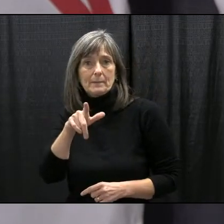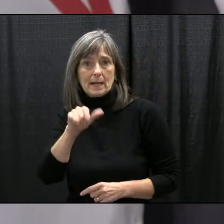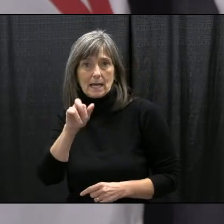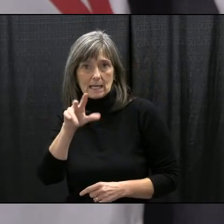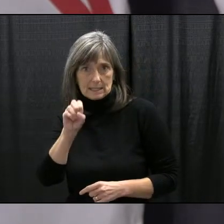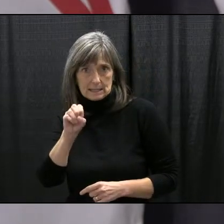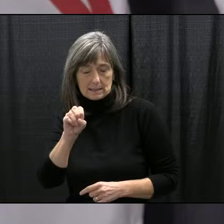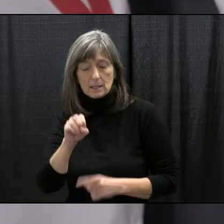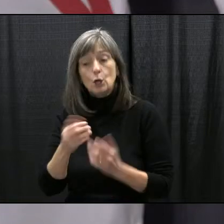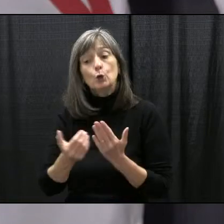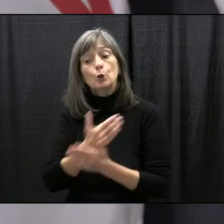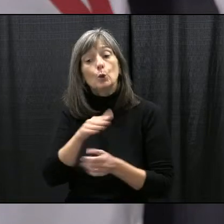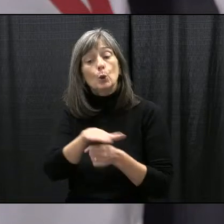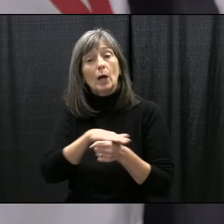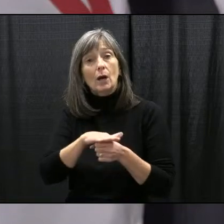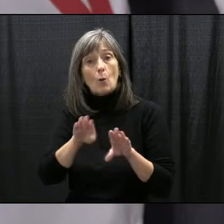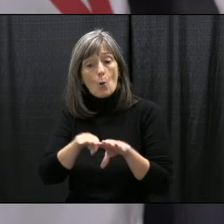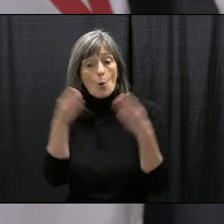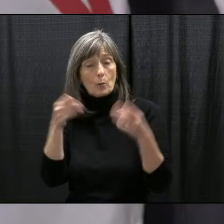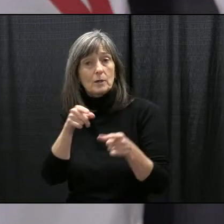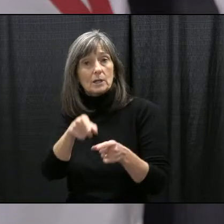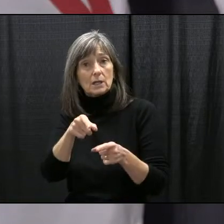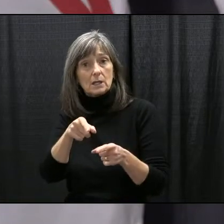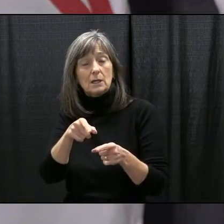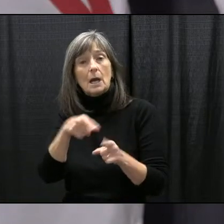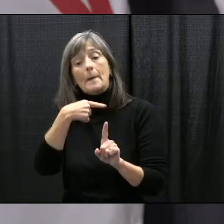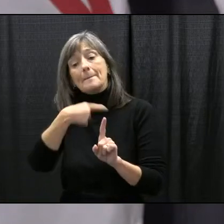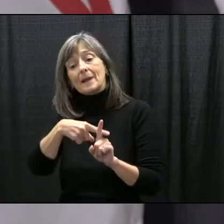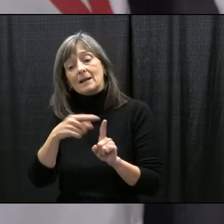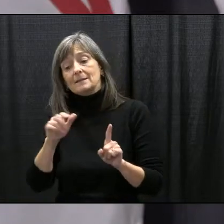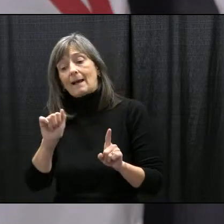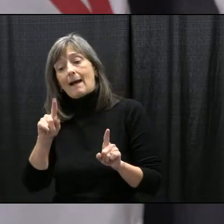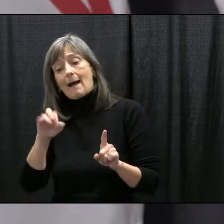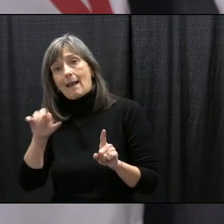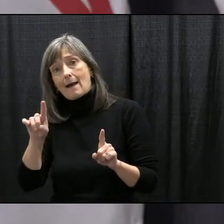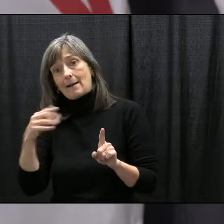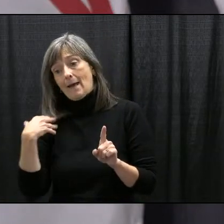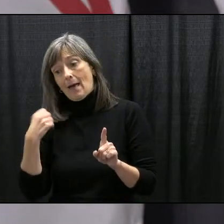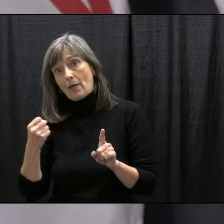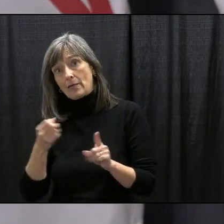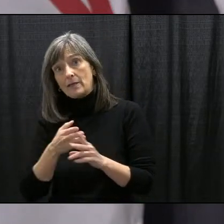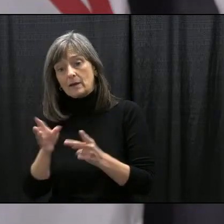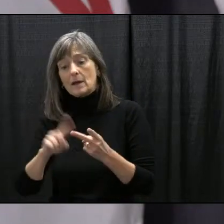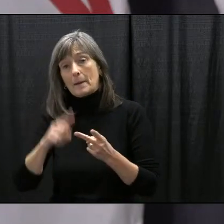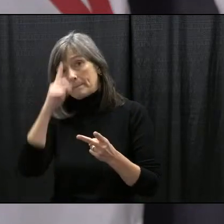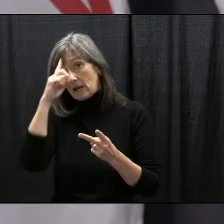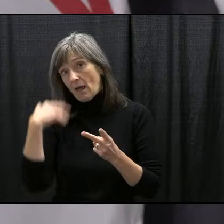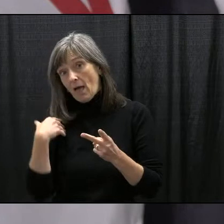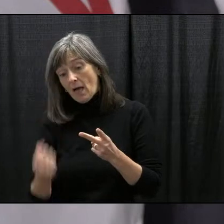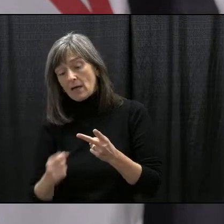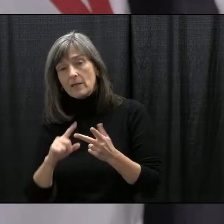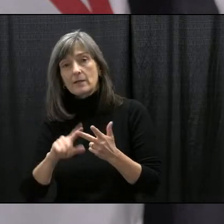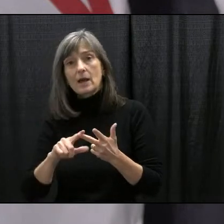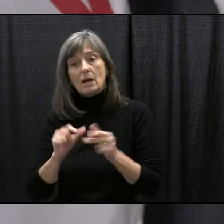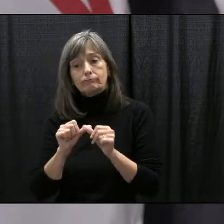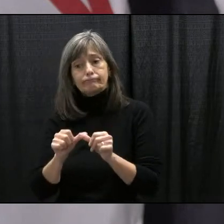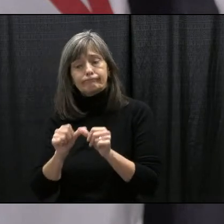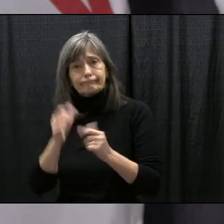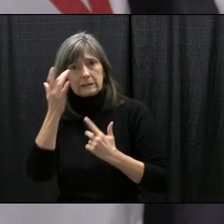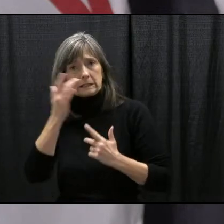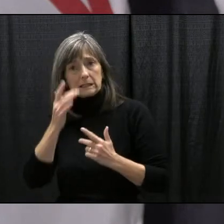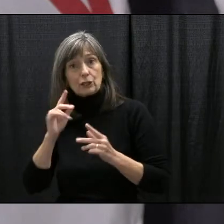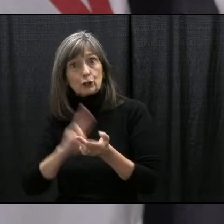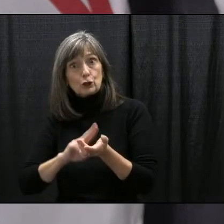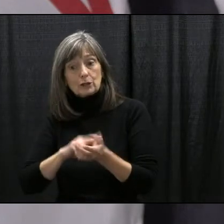The new space, along with the addition of allied health providers, mental health counsellors and chronic disease nurses